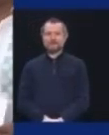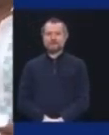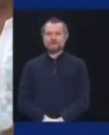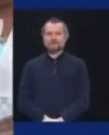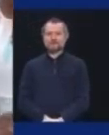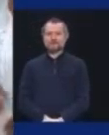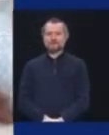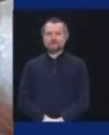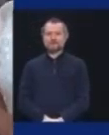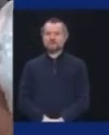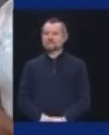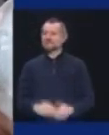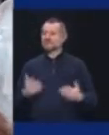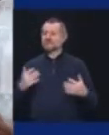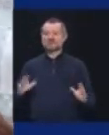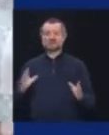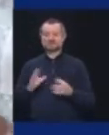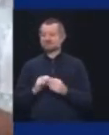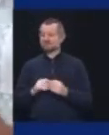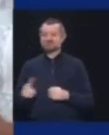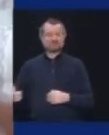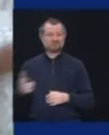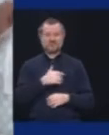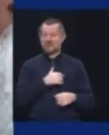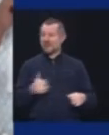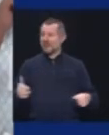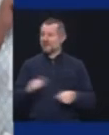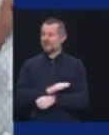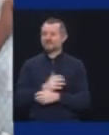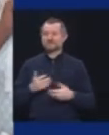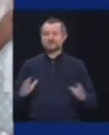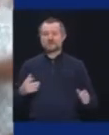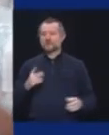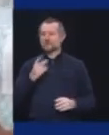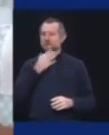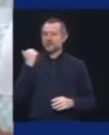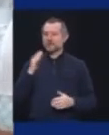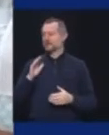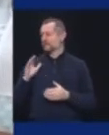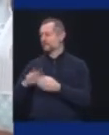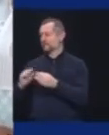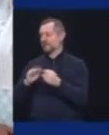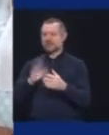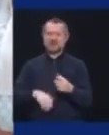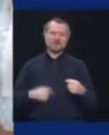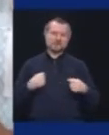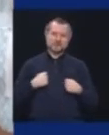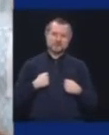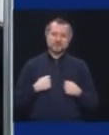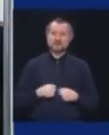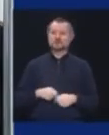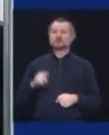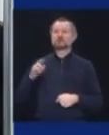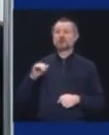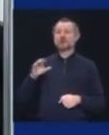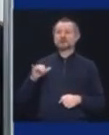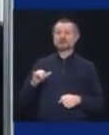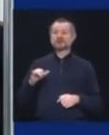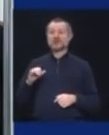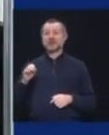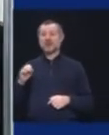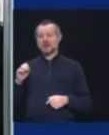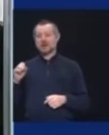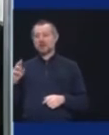Well, everything has been said, and it's been said better than I said it. Tracy Edwards, let's give her a round of applause.